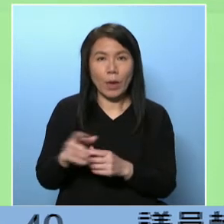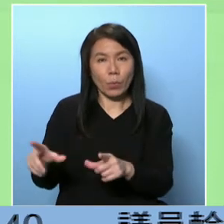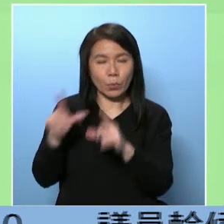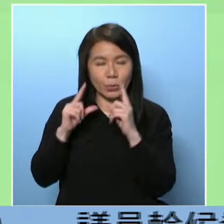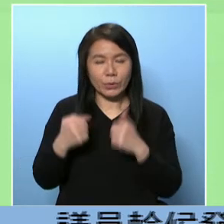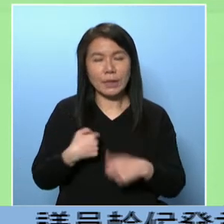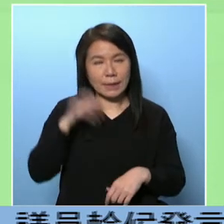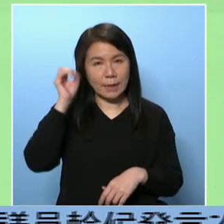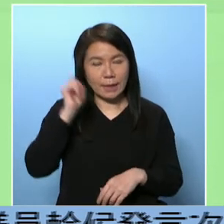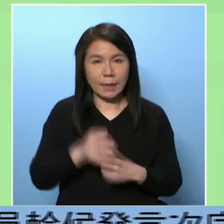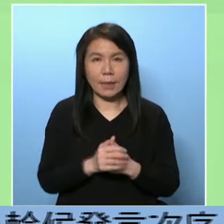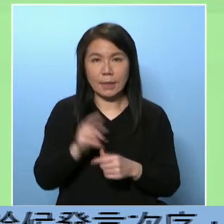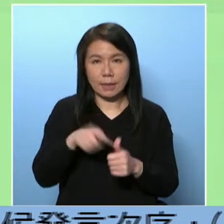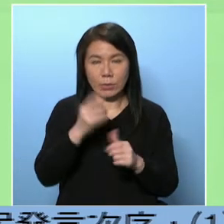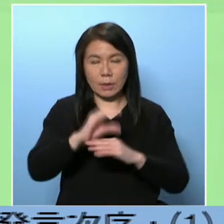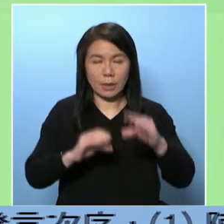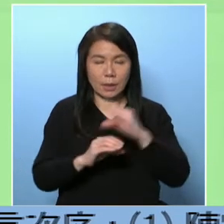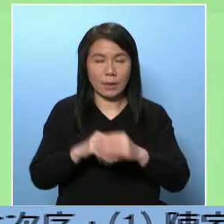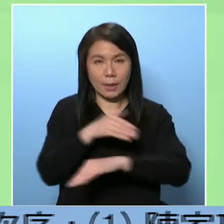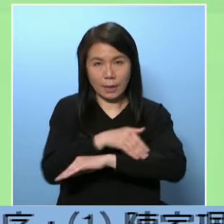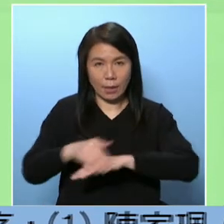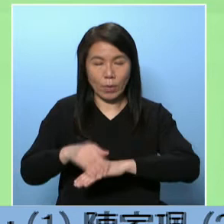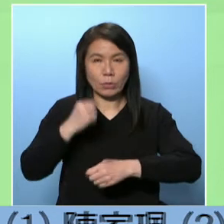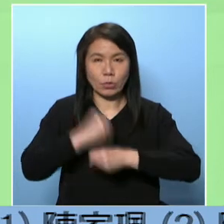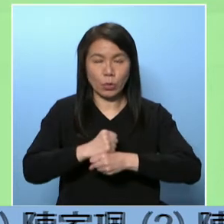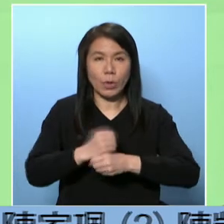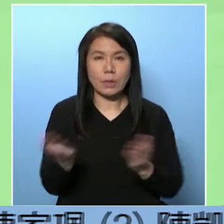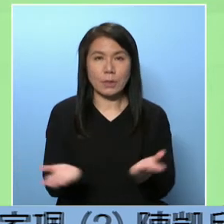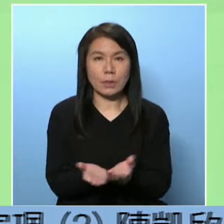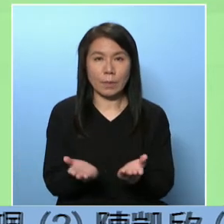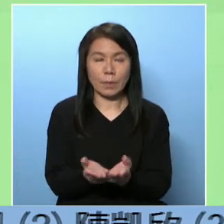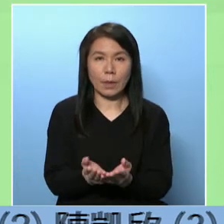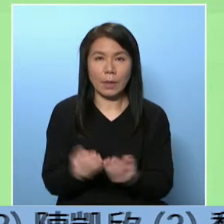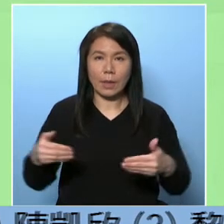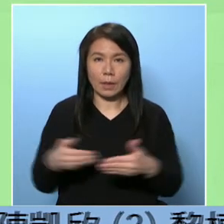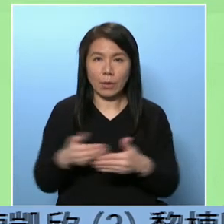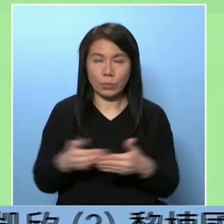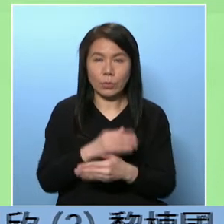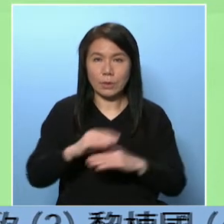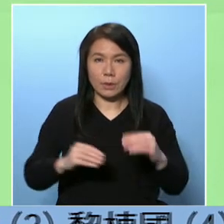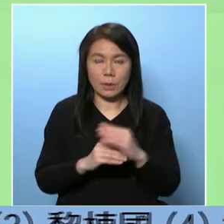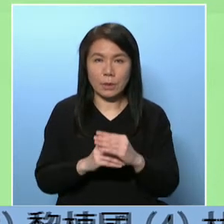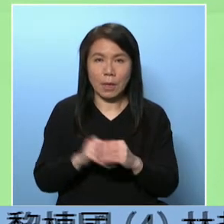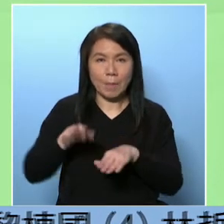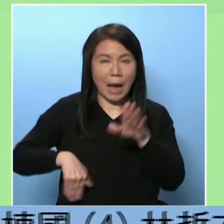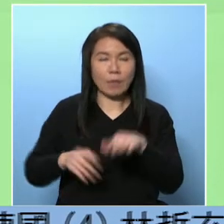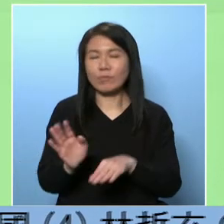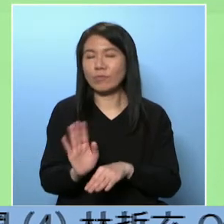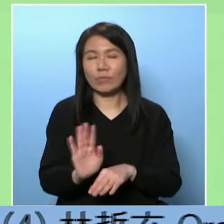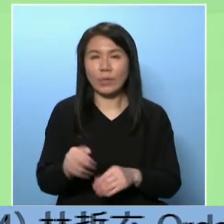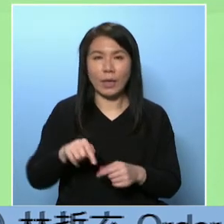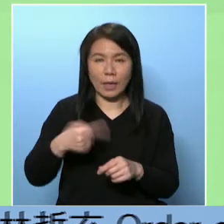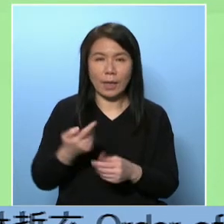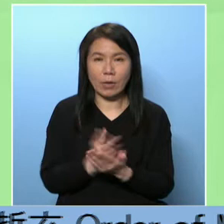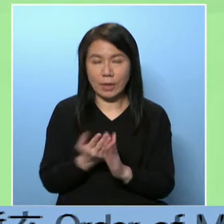that would also respond to the requests from the Hongyi Kok, so that the transport facilities will not be